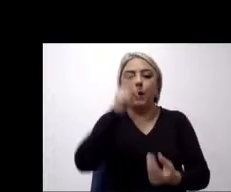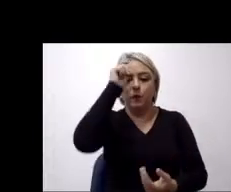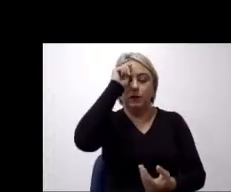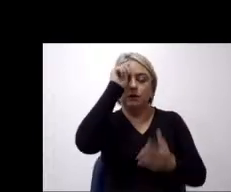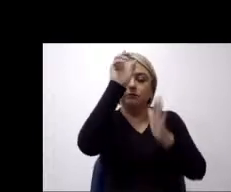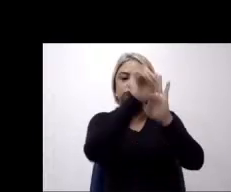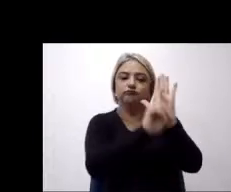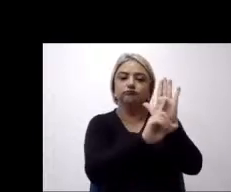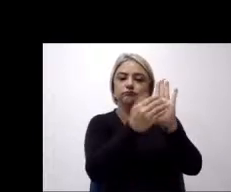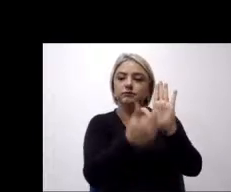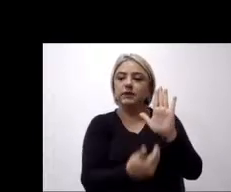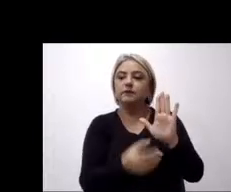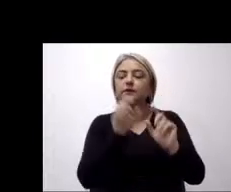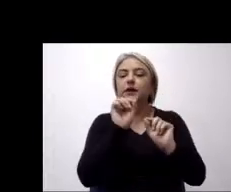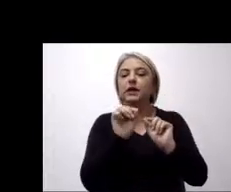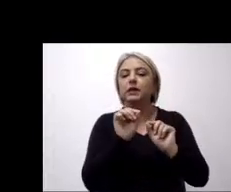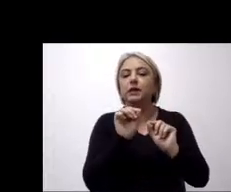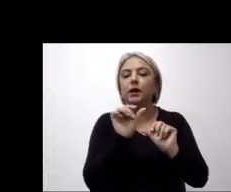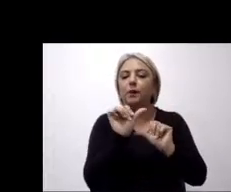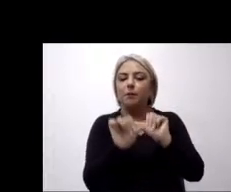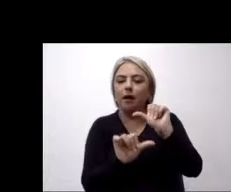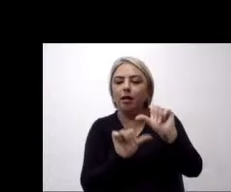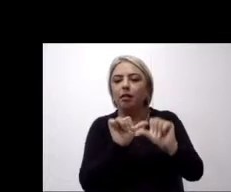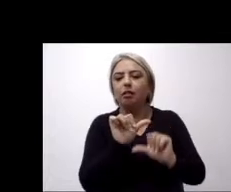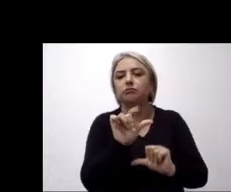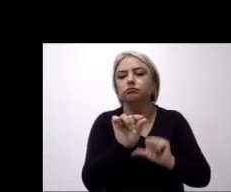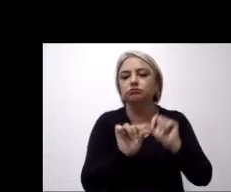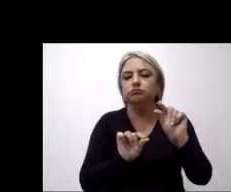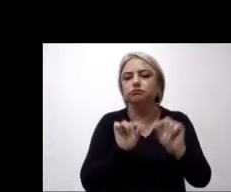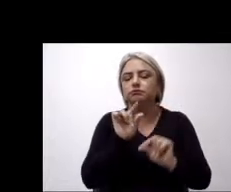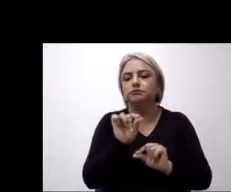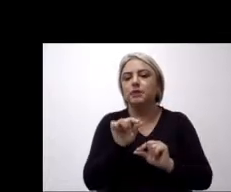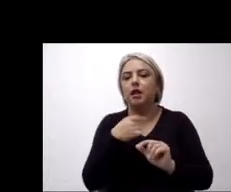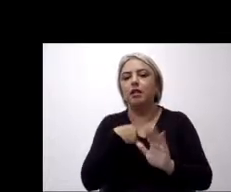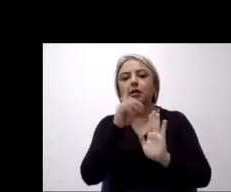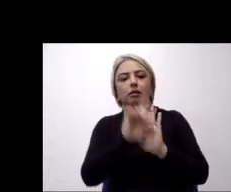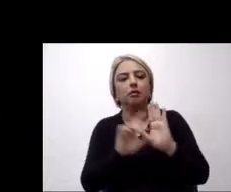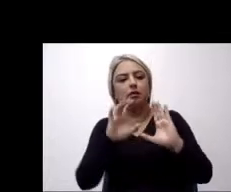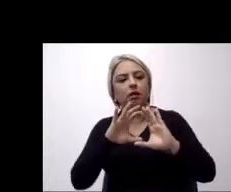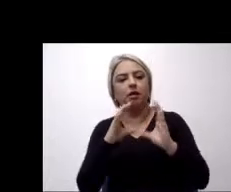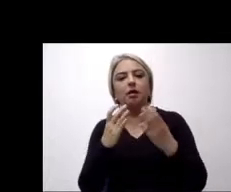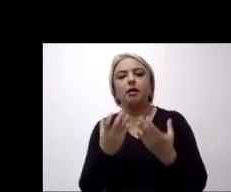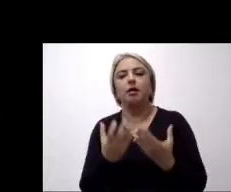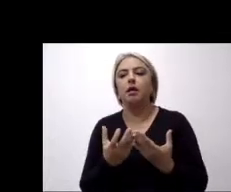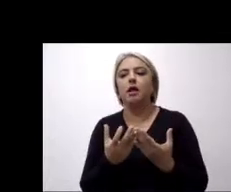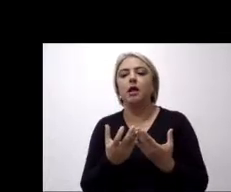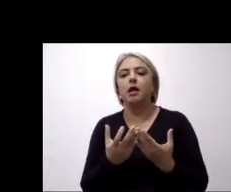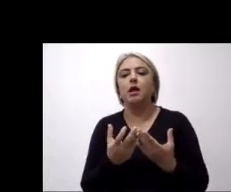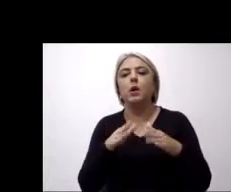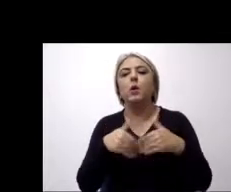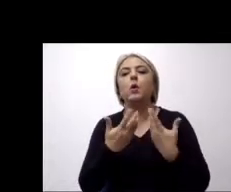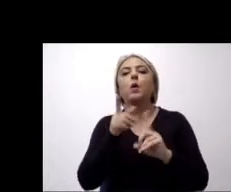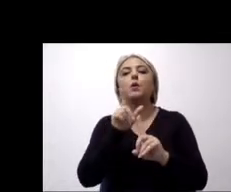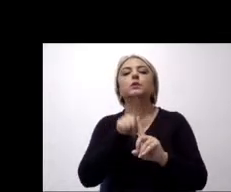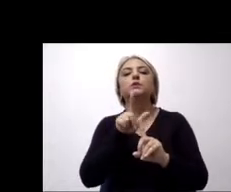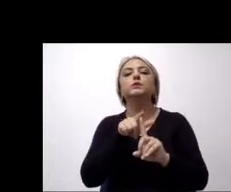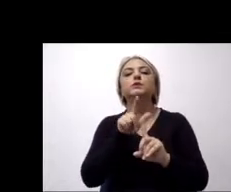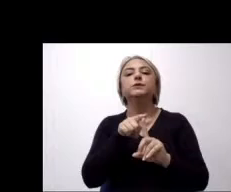alternative, how there is a collective definition, and what kind of reflexivity they have about how it governs.